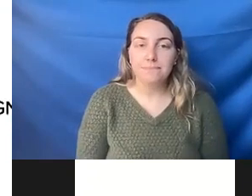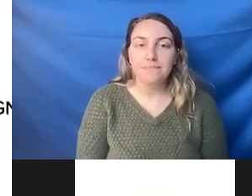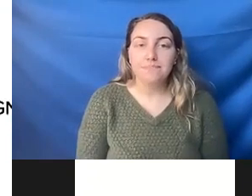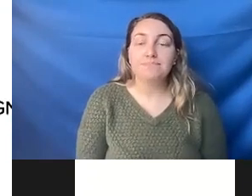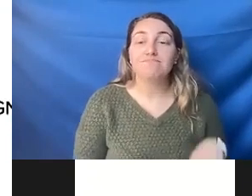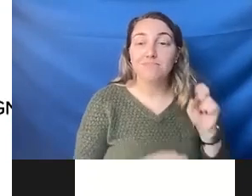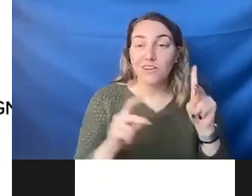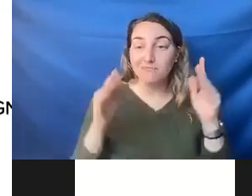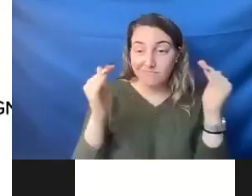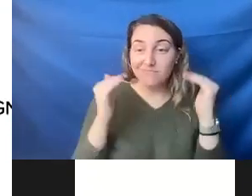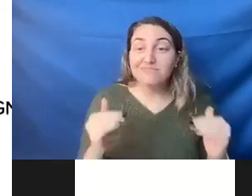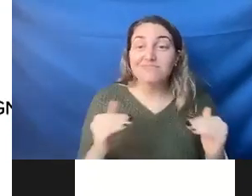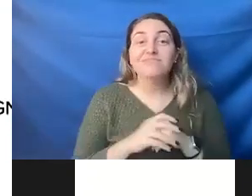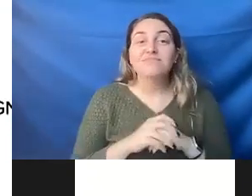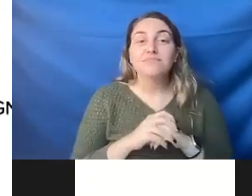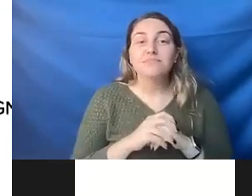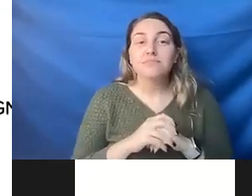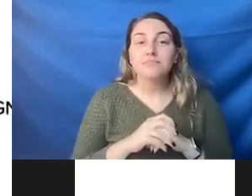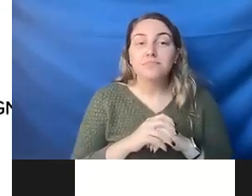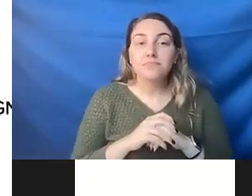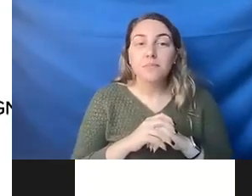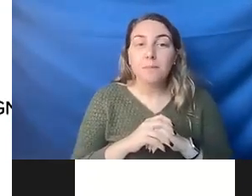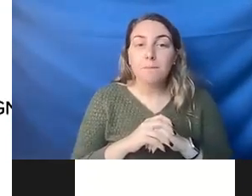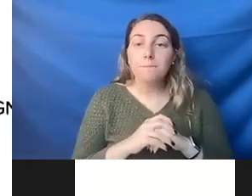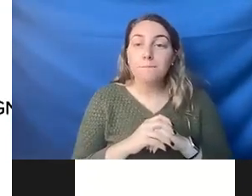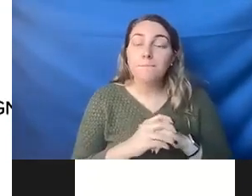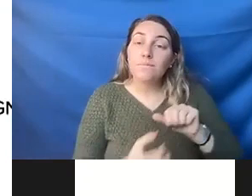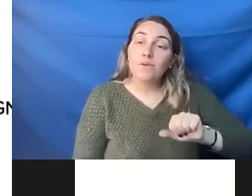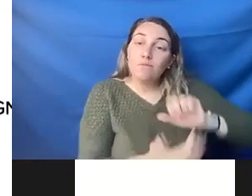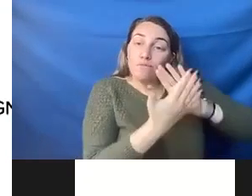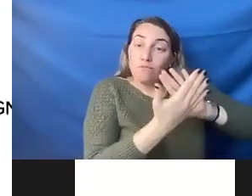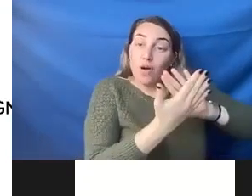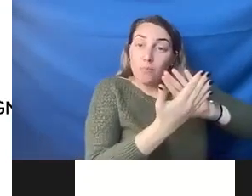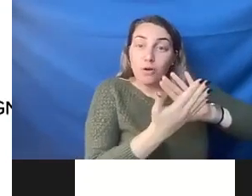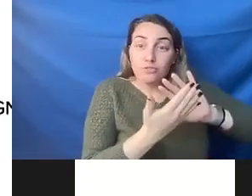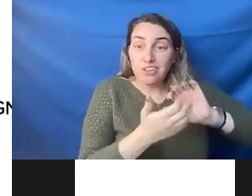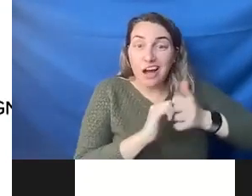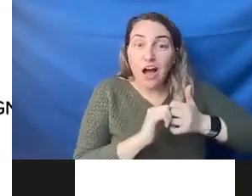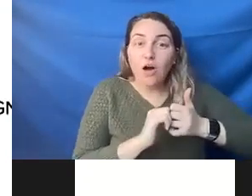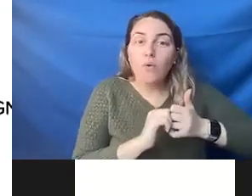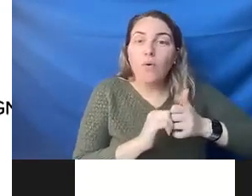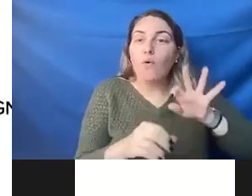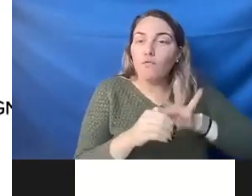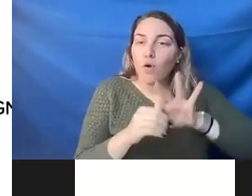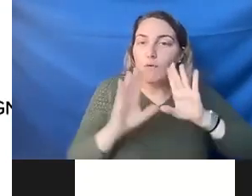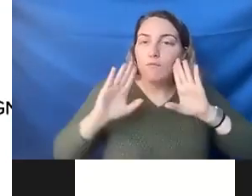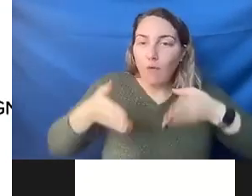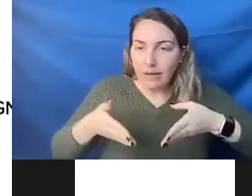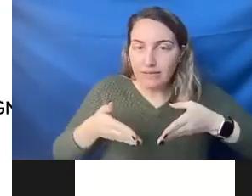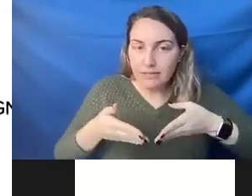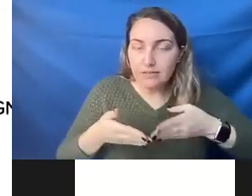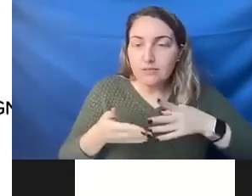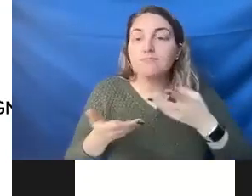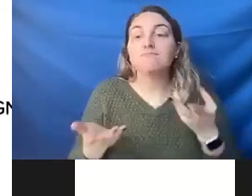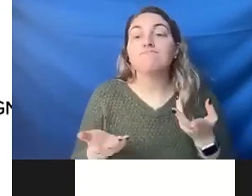Okay, so the next piece that we recommend is to keep the approach voter-centric and to use voter-centric language. So one of the